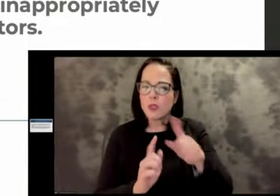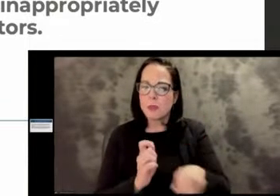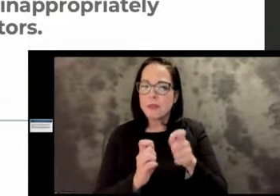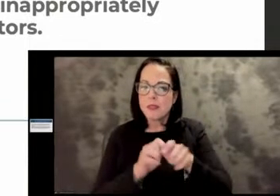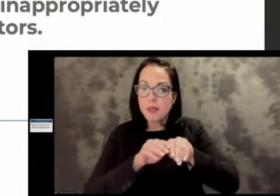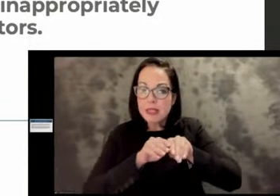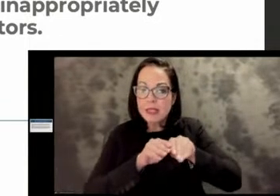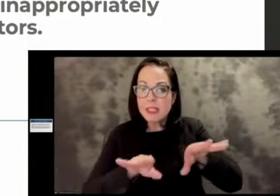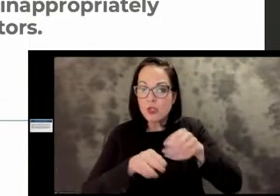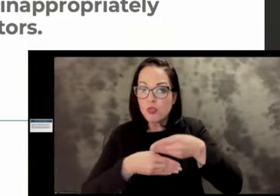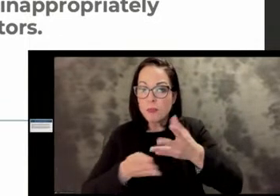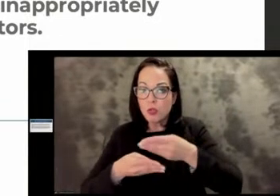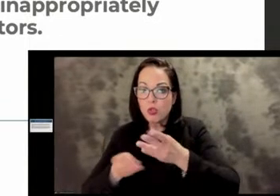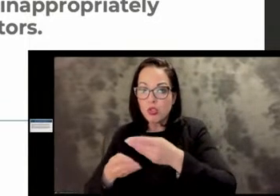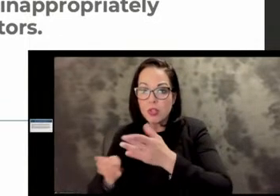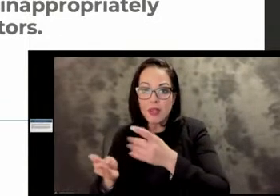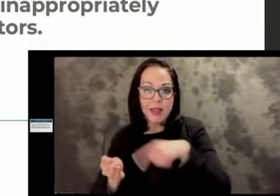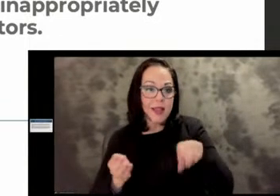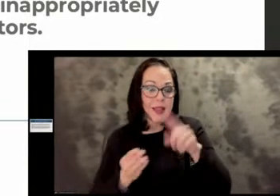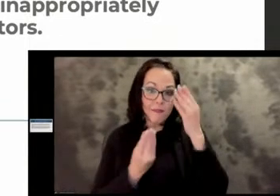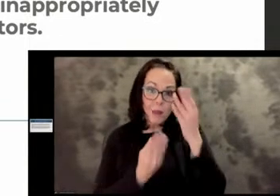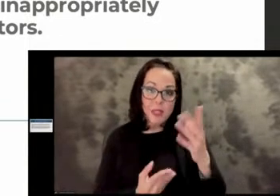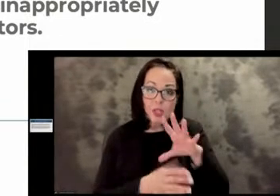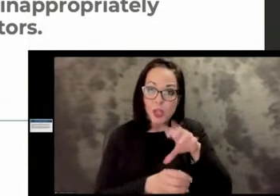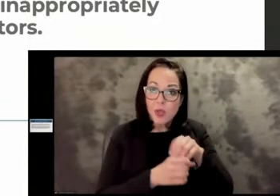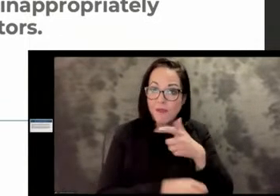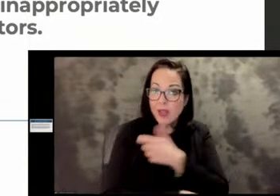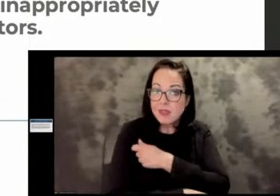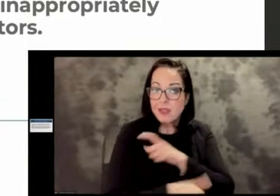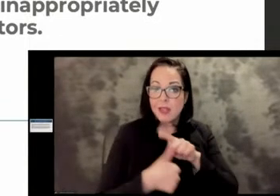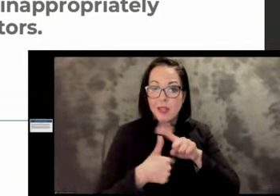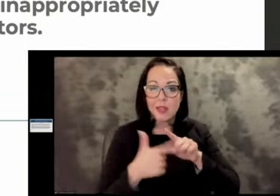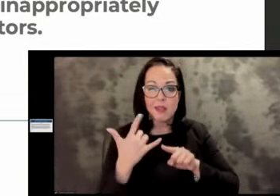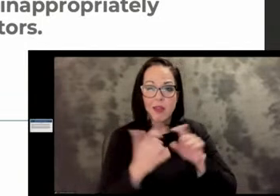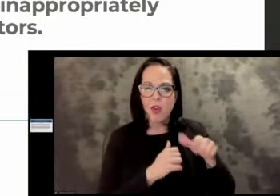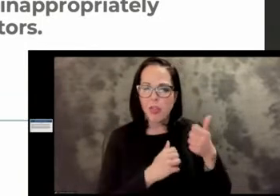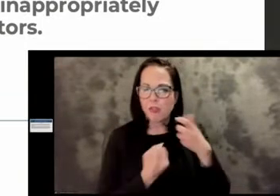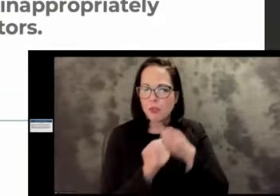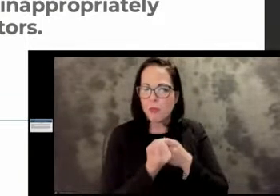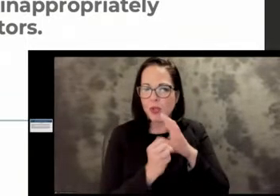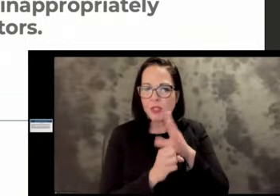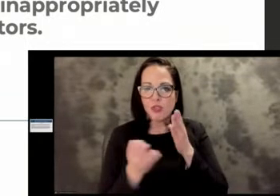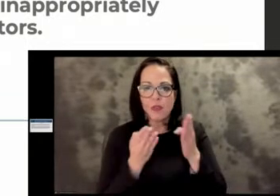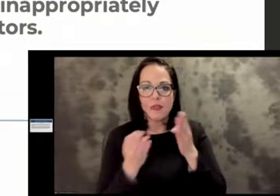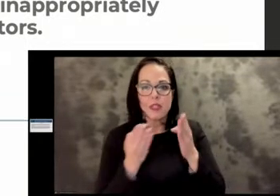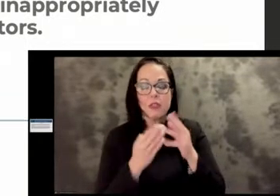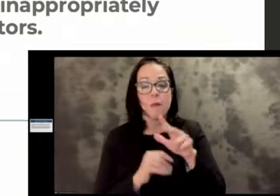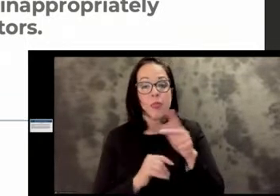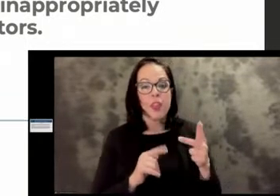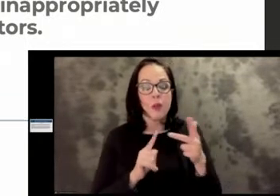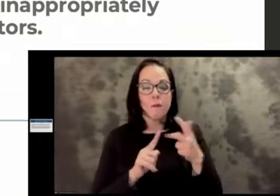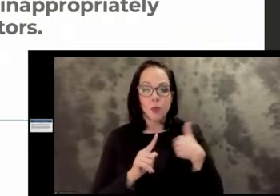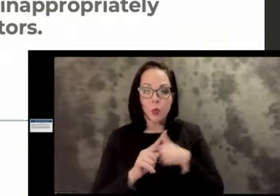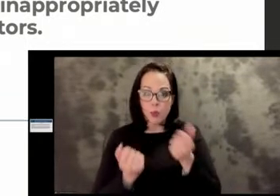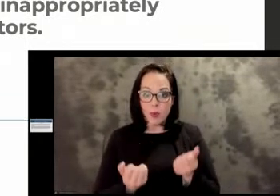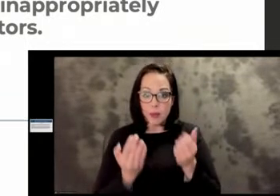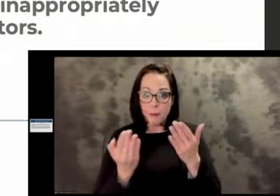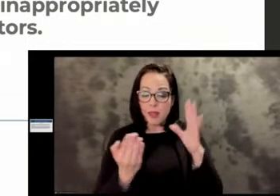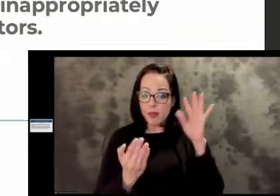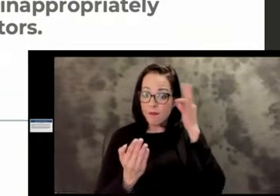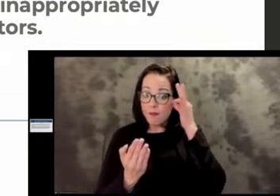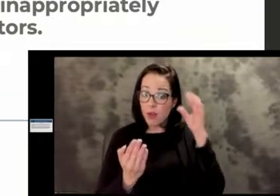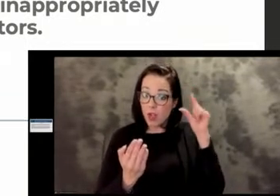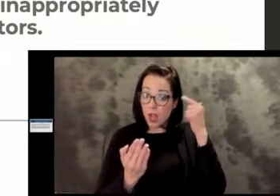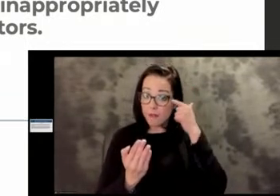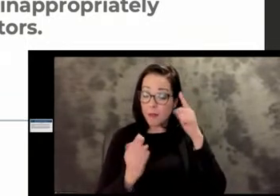COVID-19 related information, including vaccines and other supports and services. And then third, we recommend the federal government release